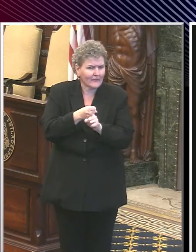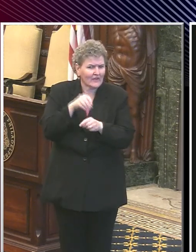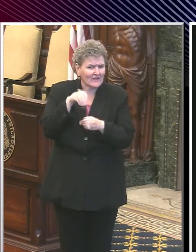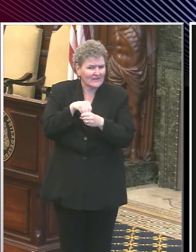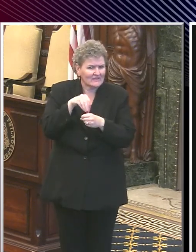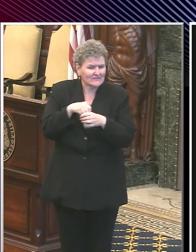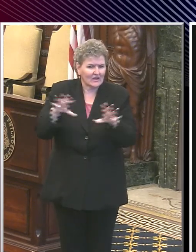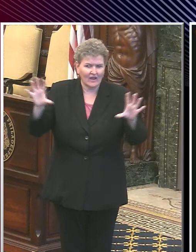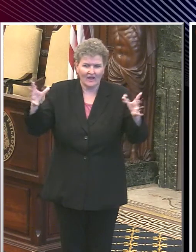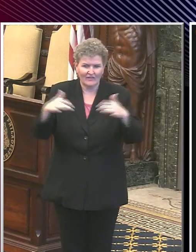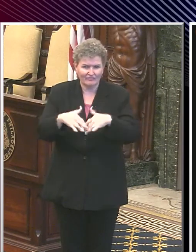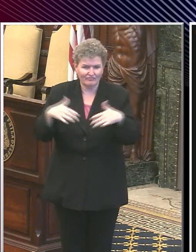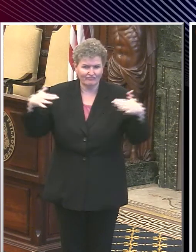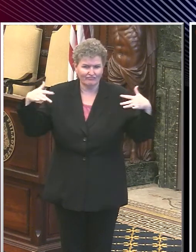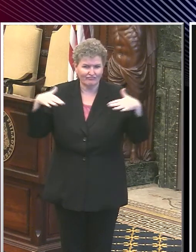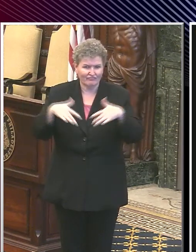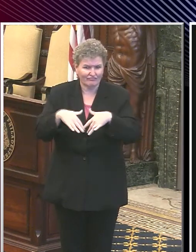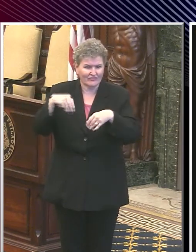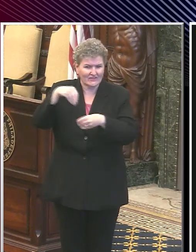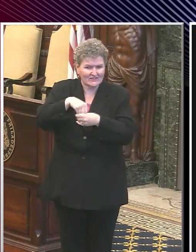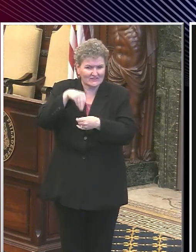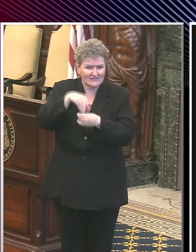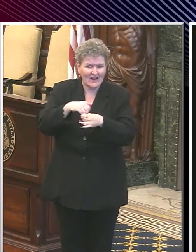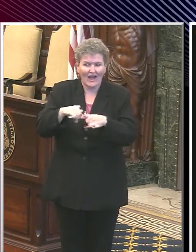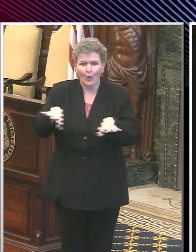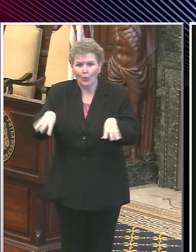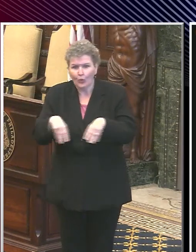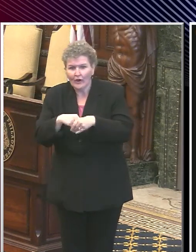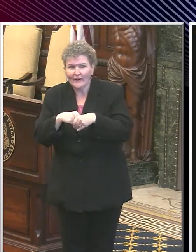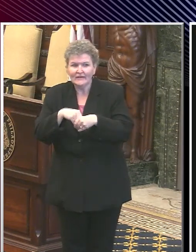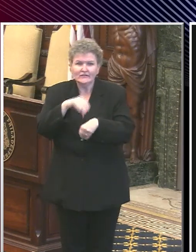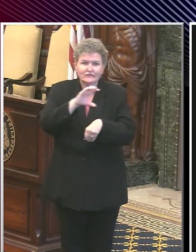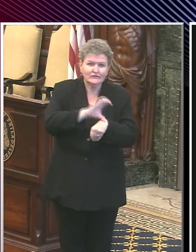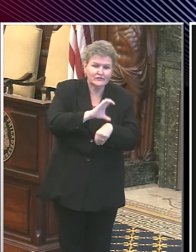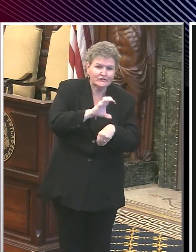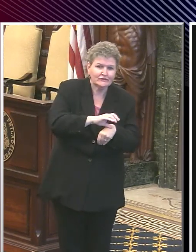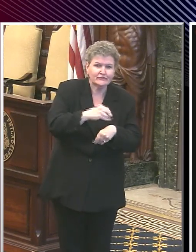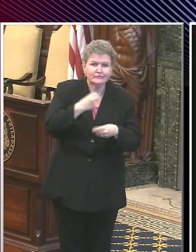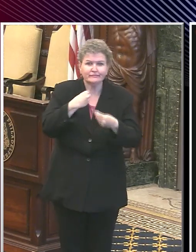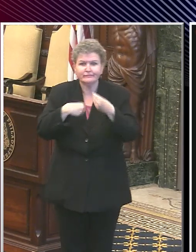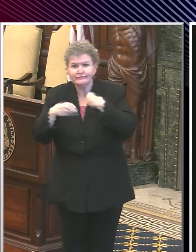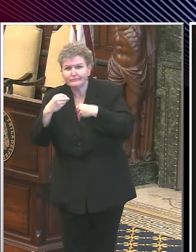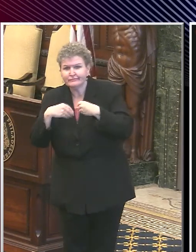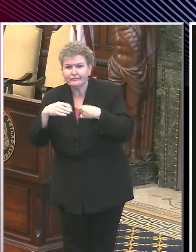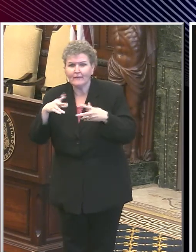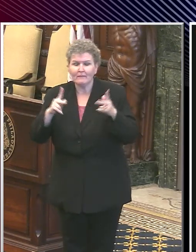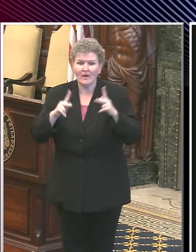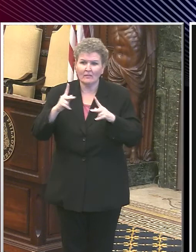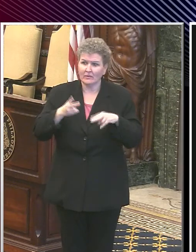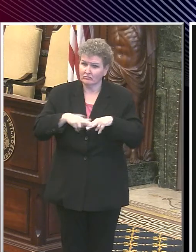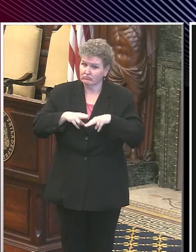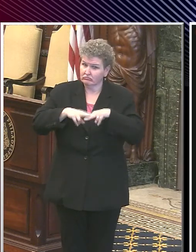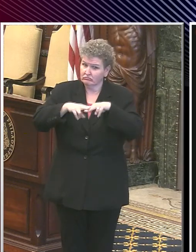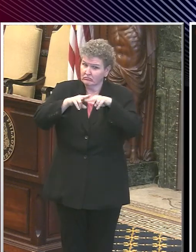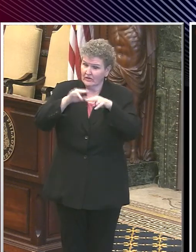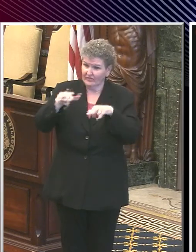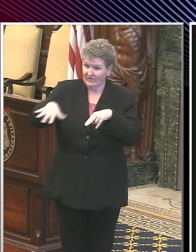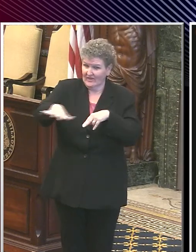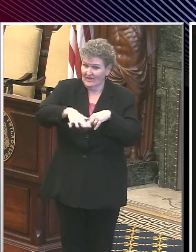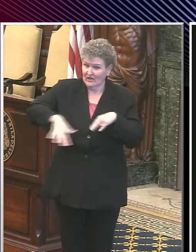of other kinds, such as weddings and church services? Will more people be allowed in those venues as